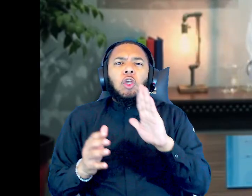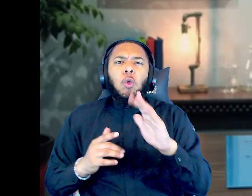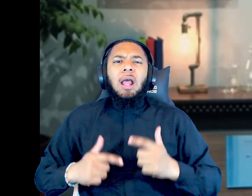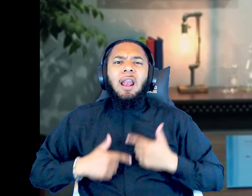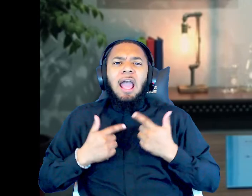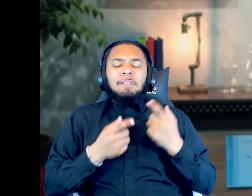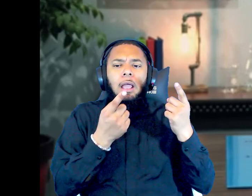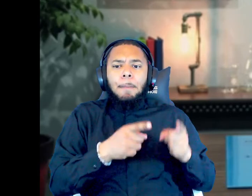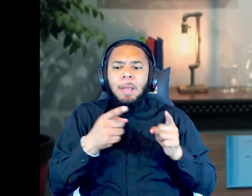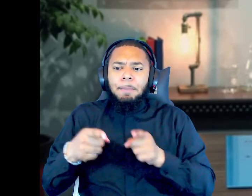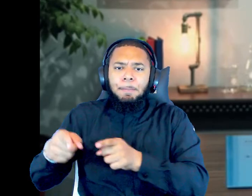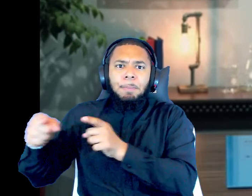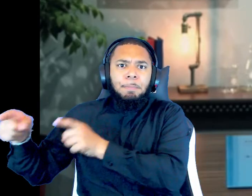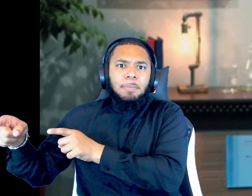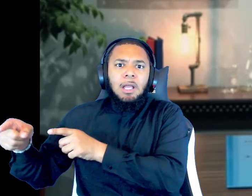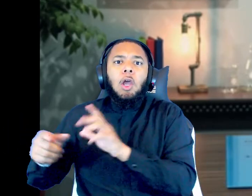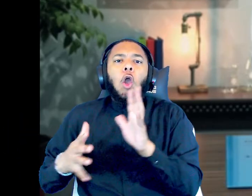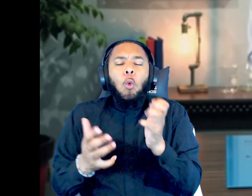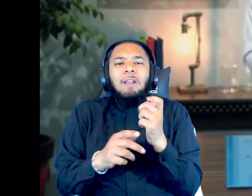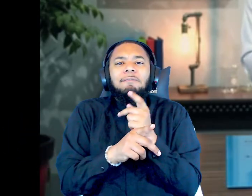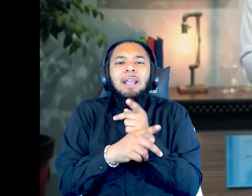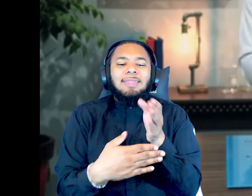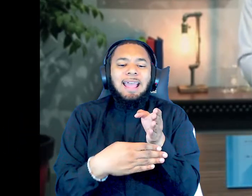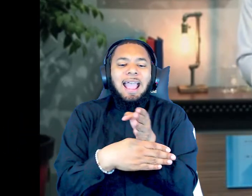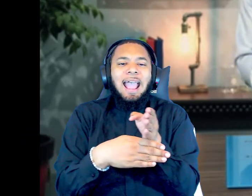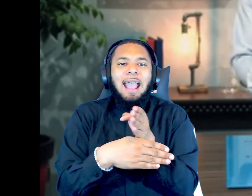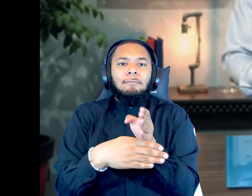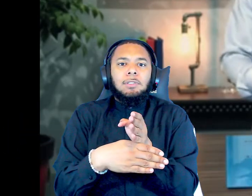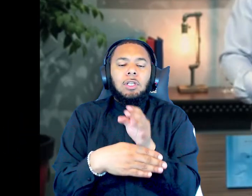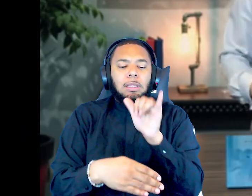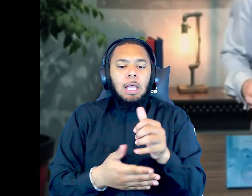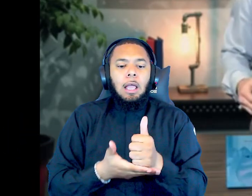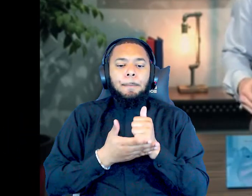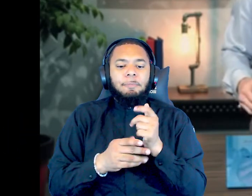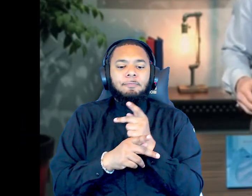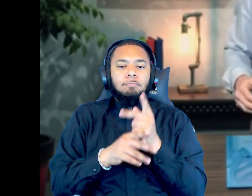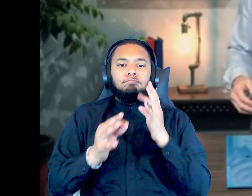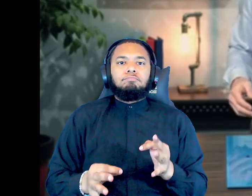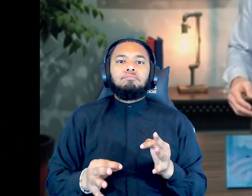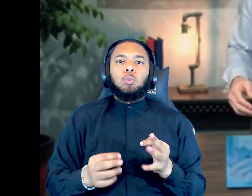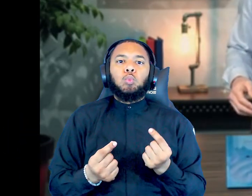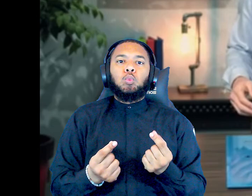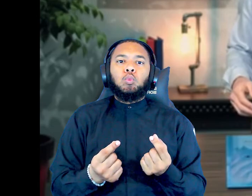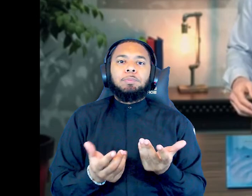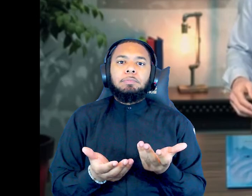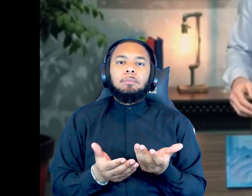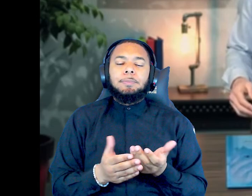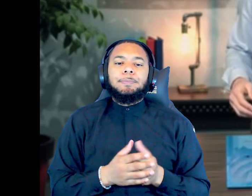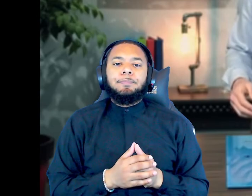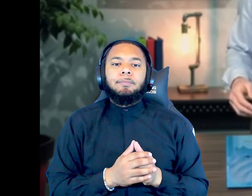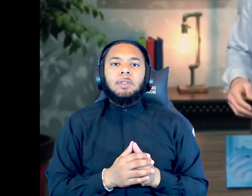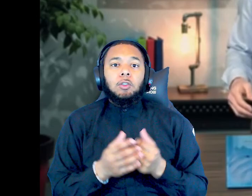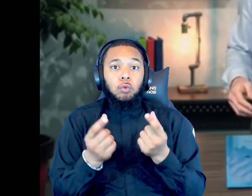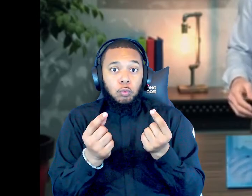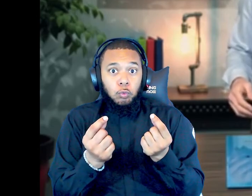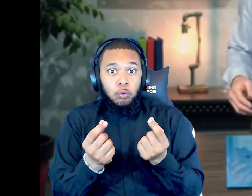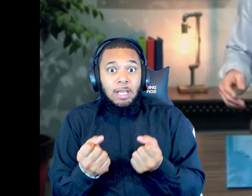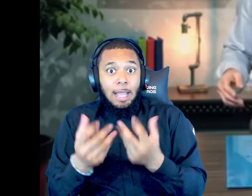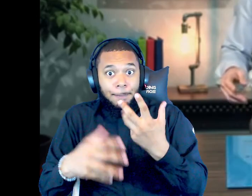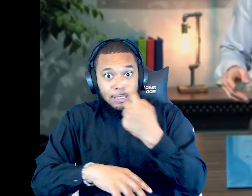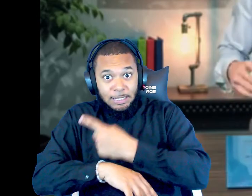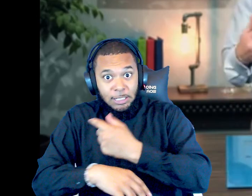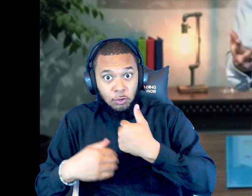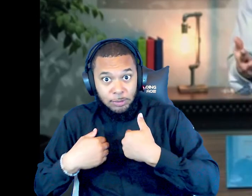that we just need to take a look at what the average was on a daily basis. And you do the number of days you had at one